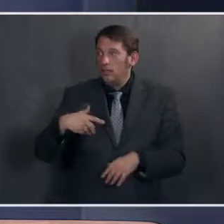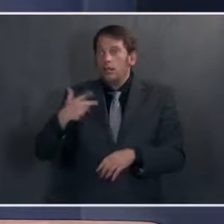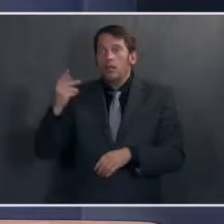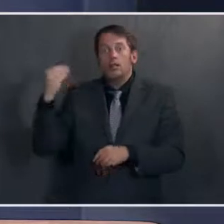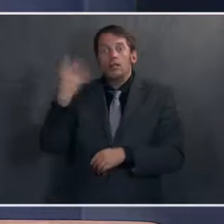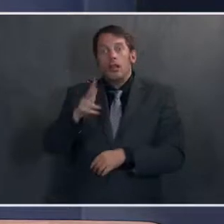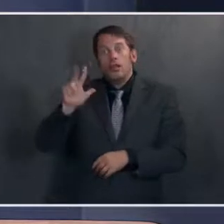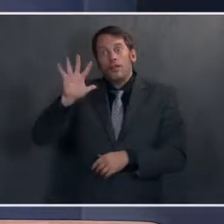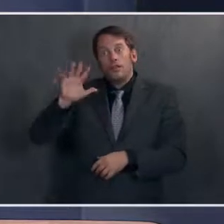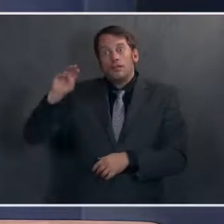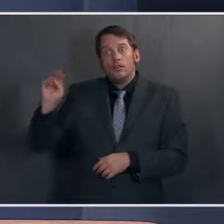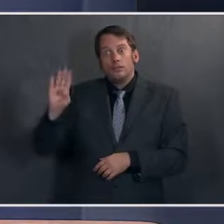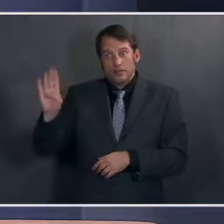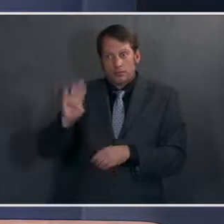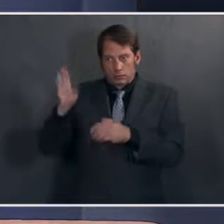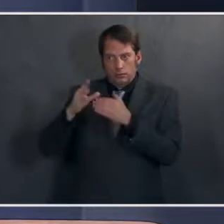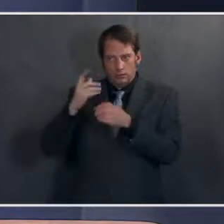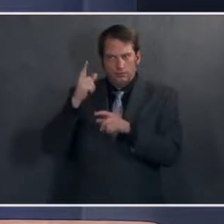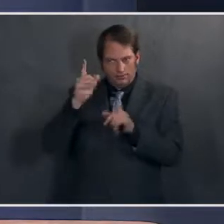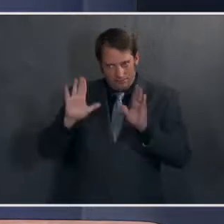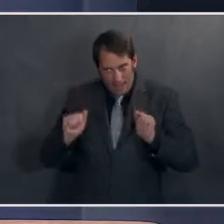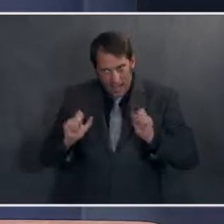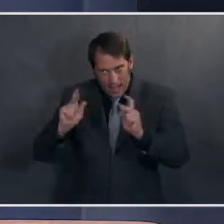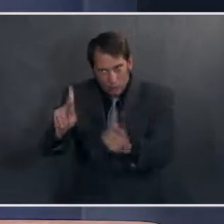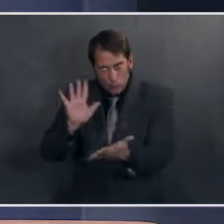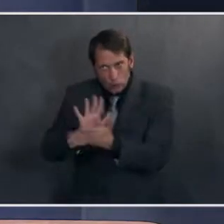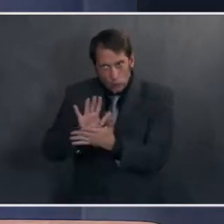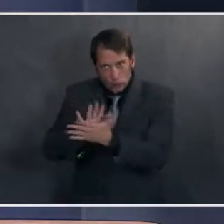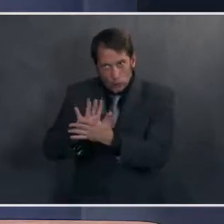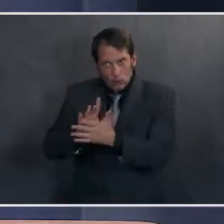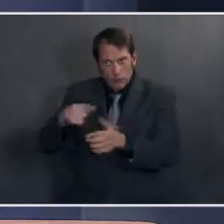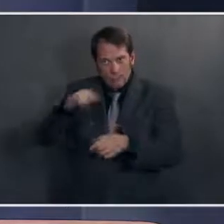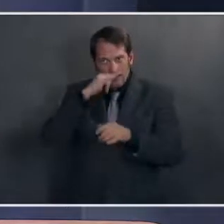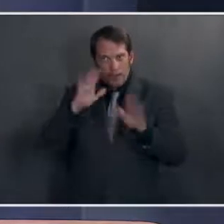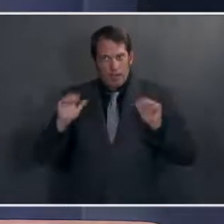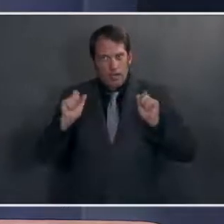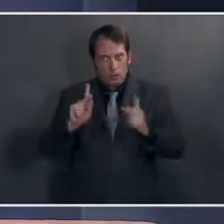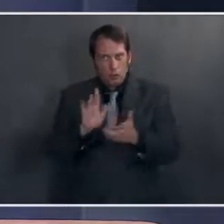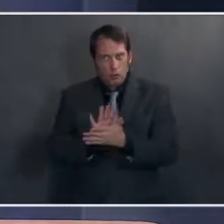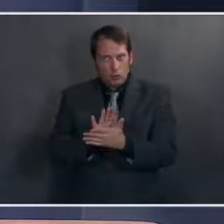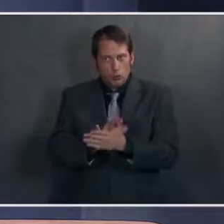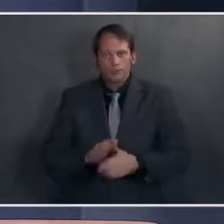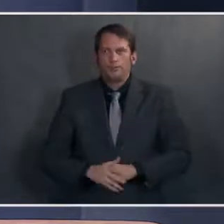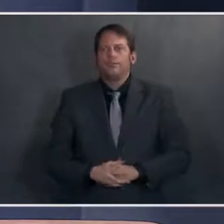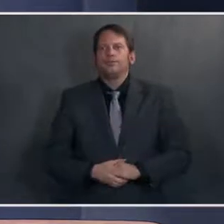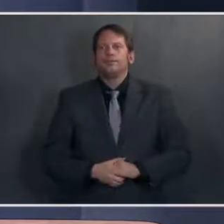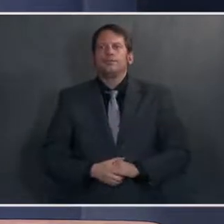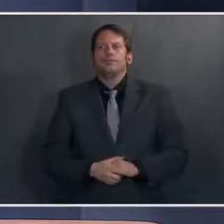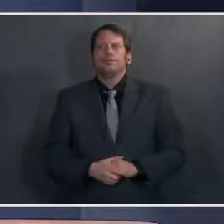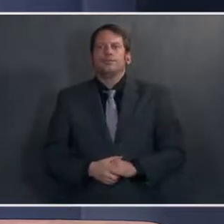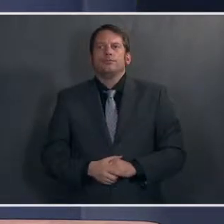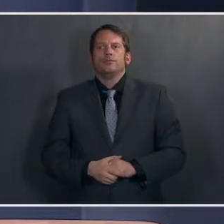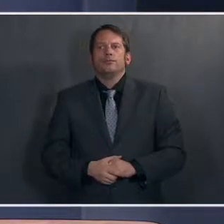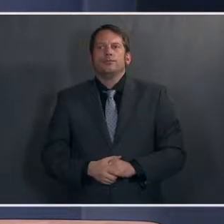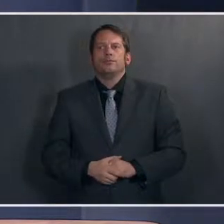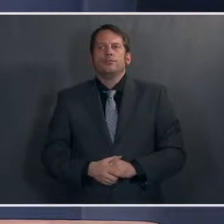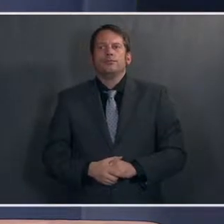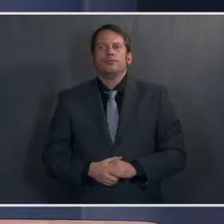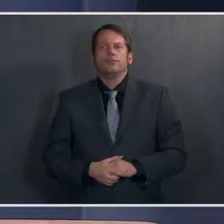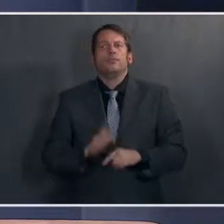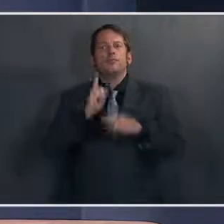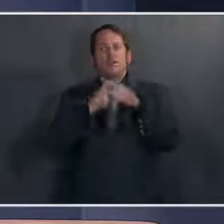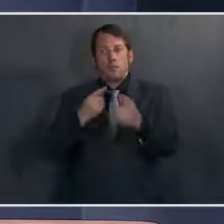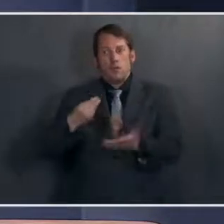nationwide vaccination campaign, $50 billion for more and better testing and critical funding to improve our ability to track and